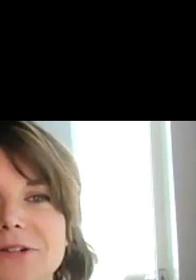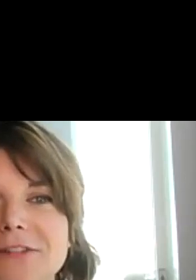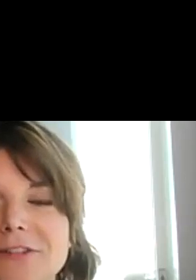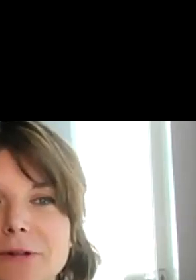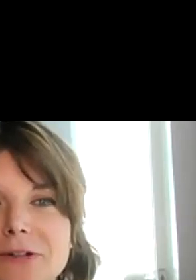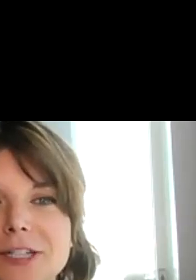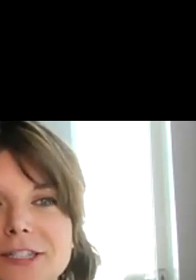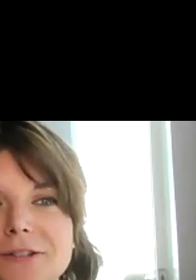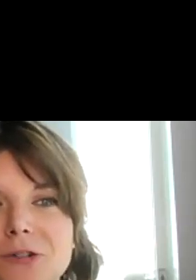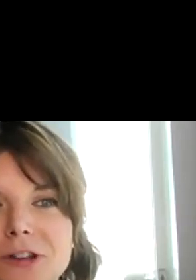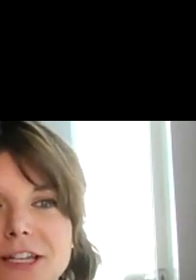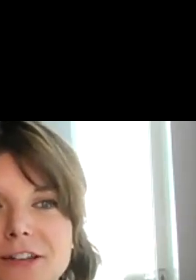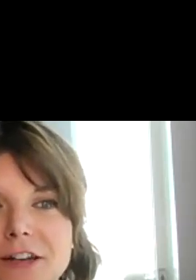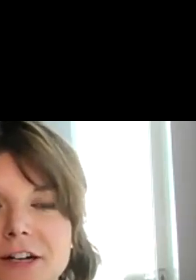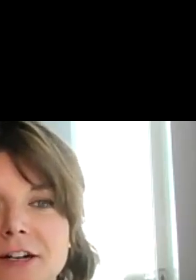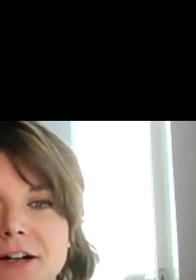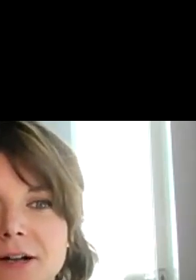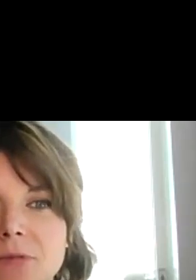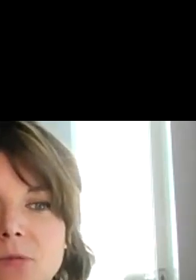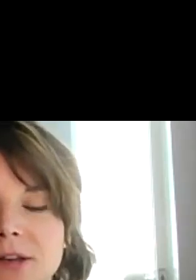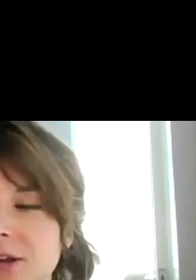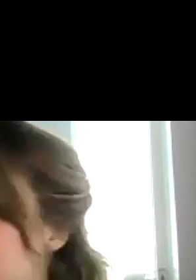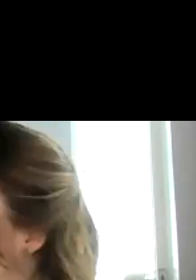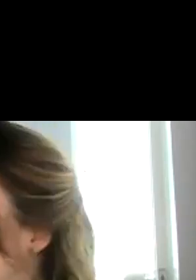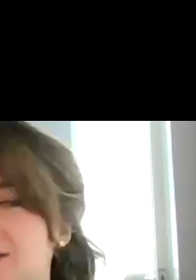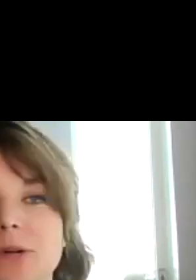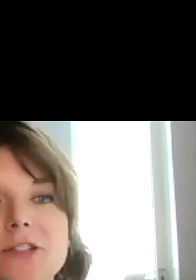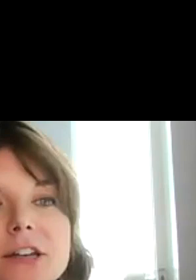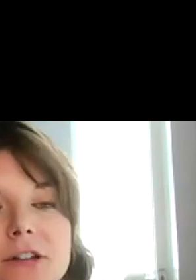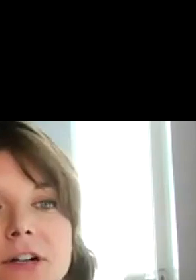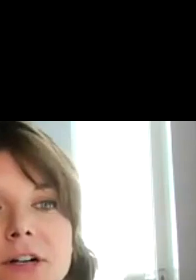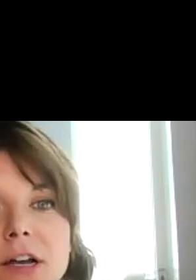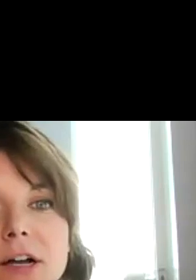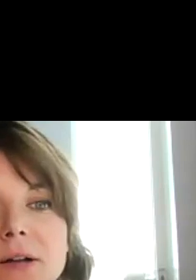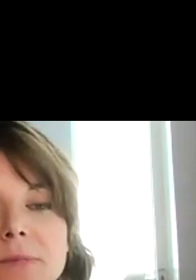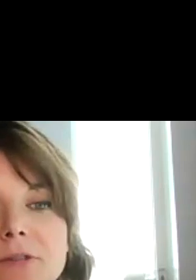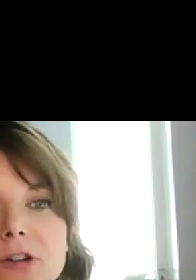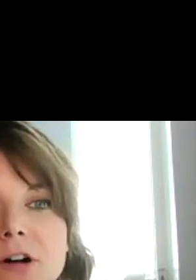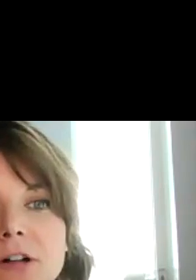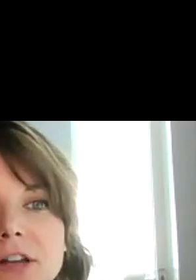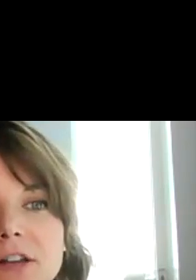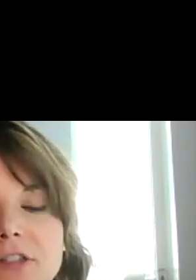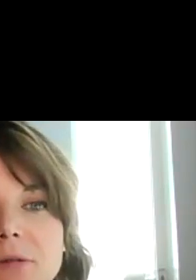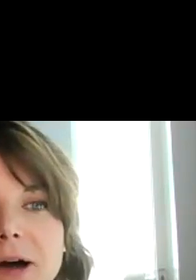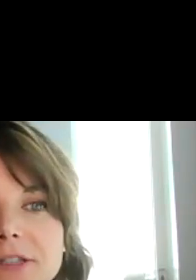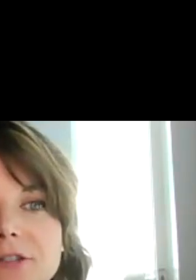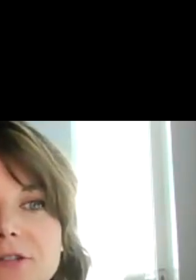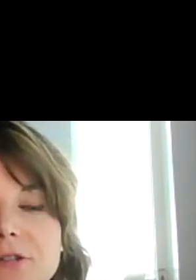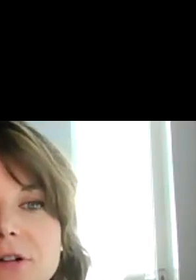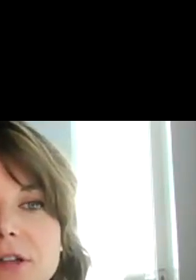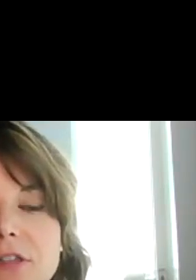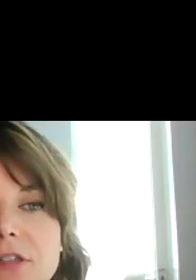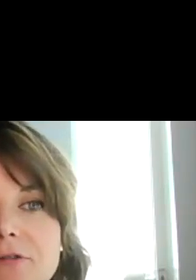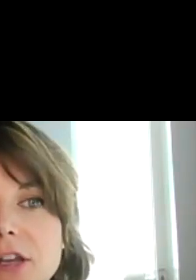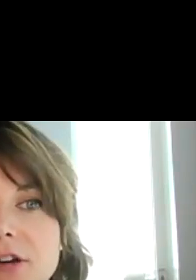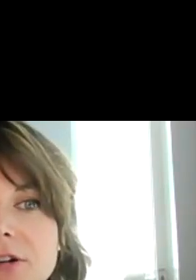Okay, so we have a couple questions rolling in here. One question in particular, if we all can kind of think back